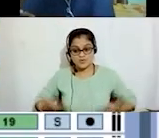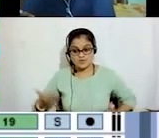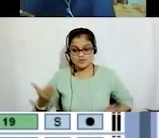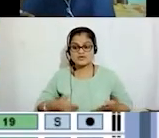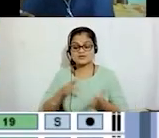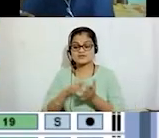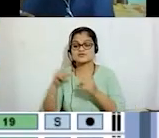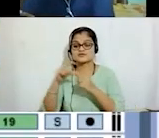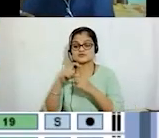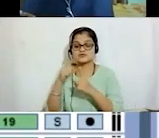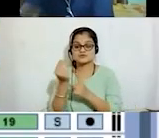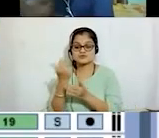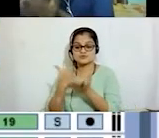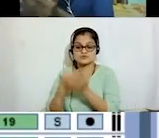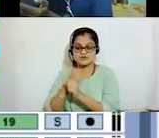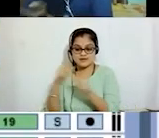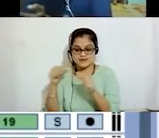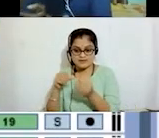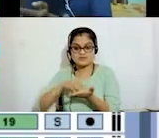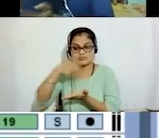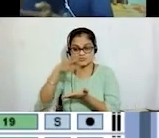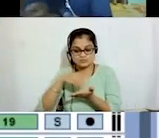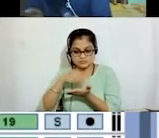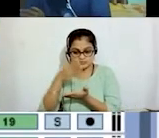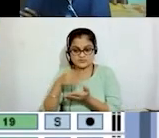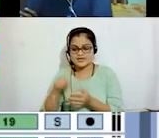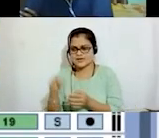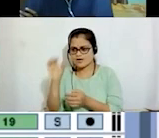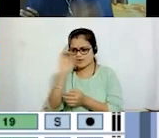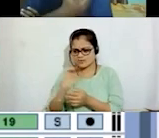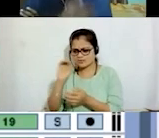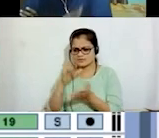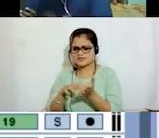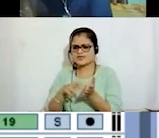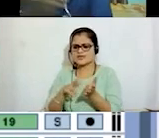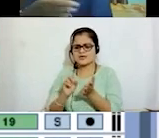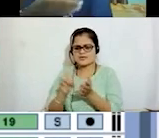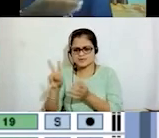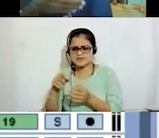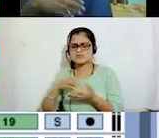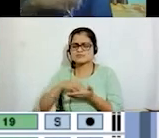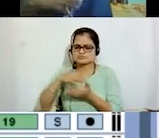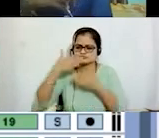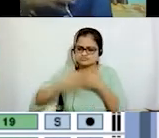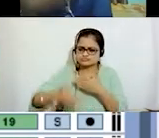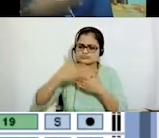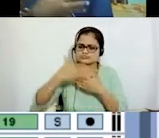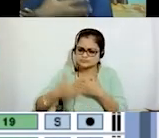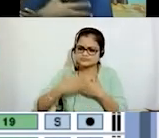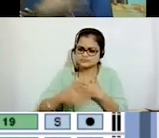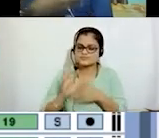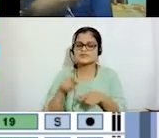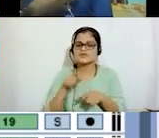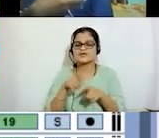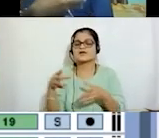Durga Puja, and during this month of October, November, there are like the series of pujas which goes on, and there are these